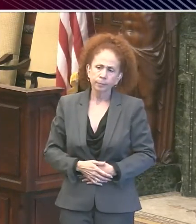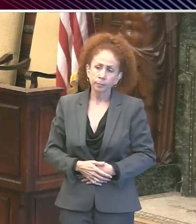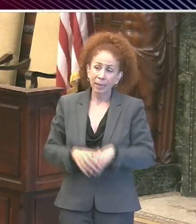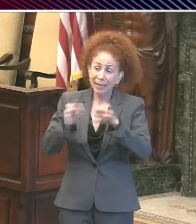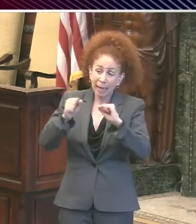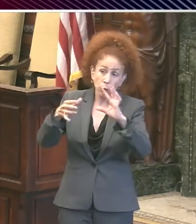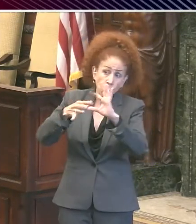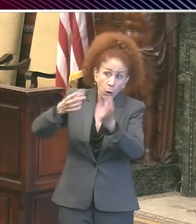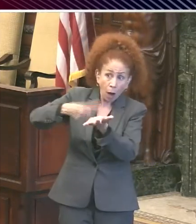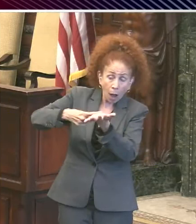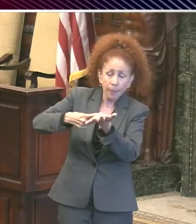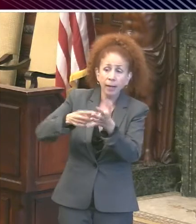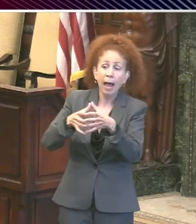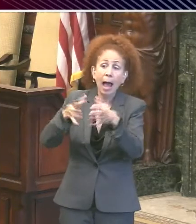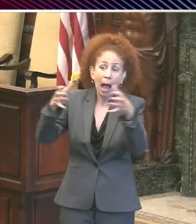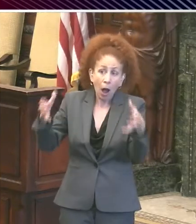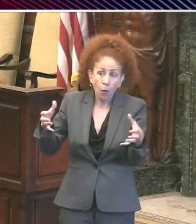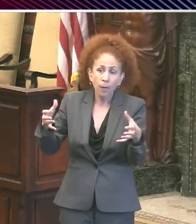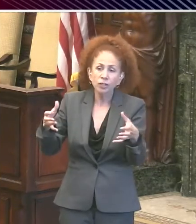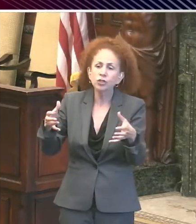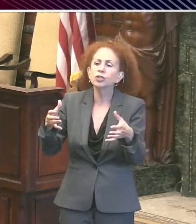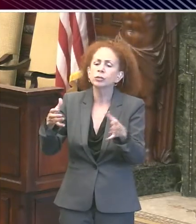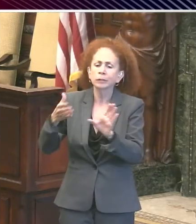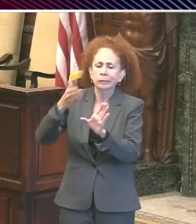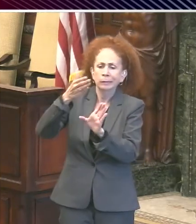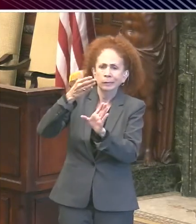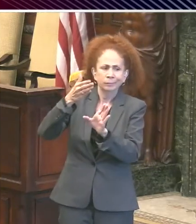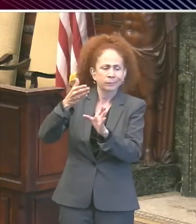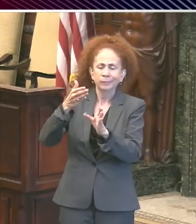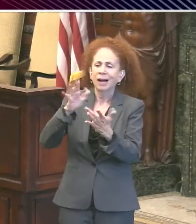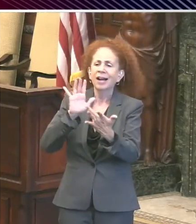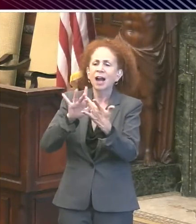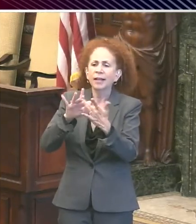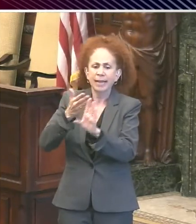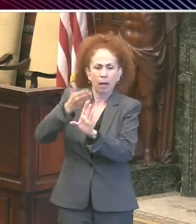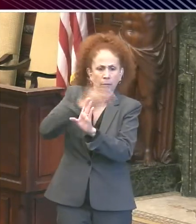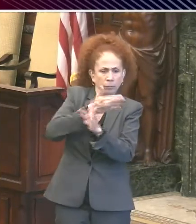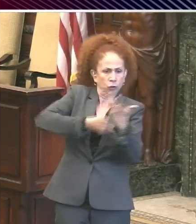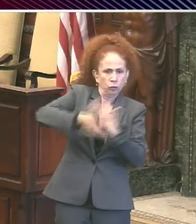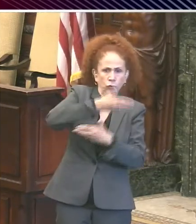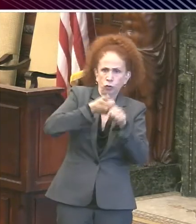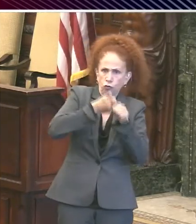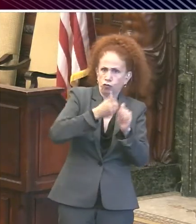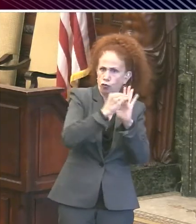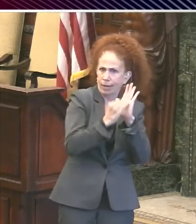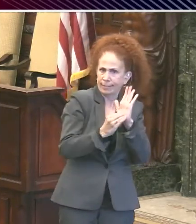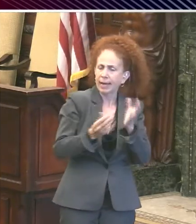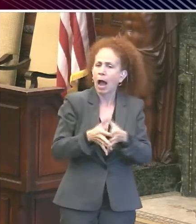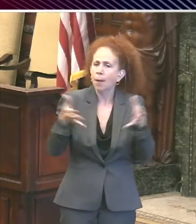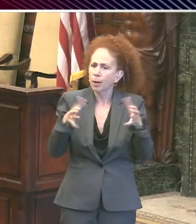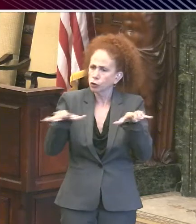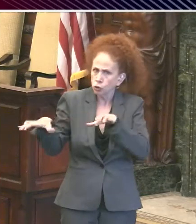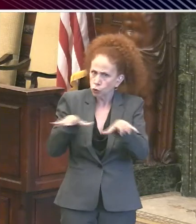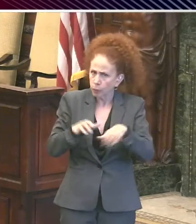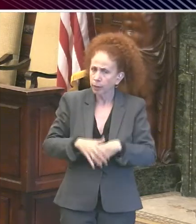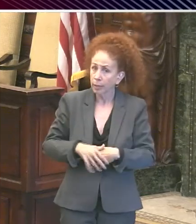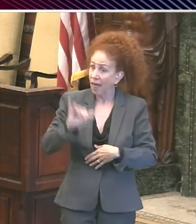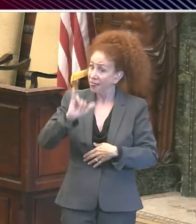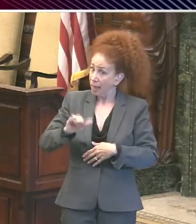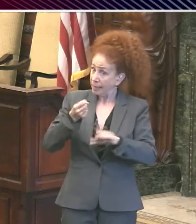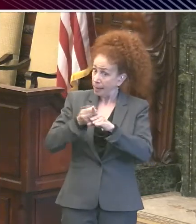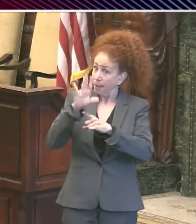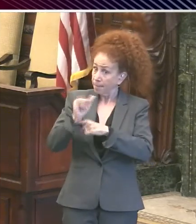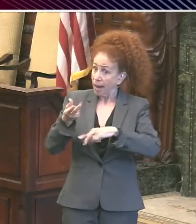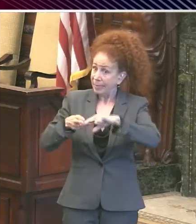could comment on how much contact tracing the city is currently doing and how, if that's at all affected by increasing